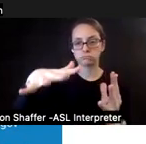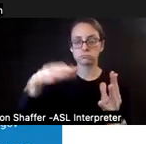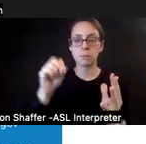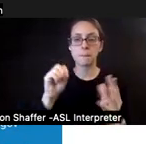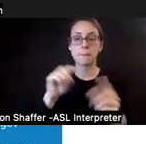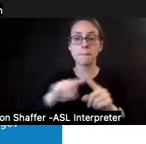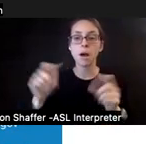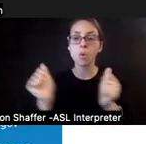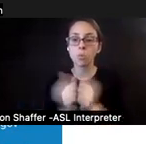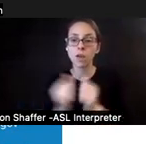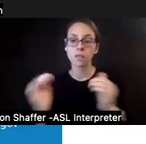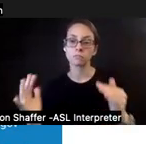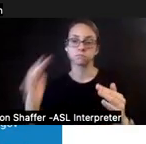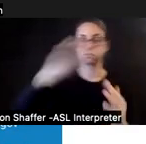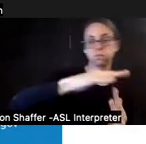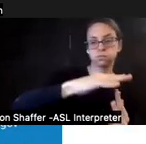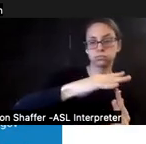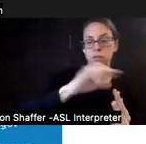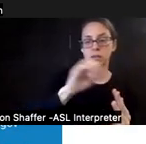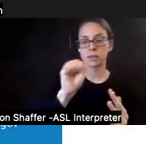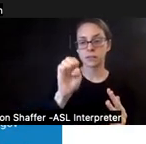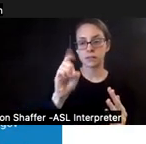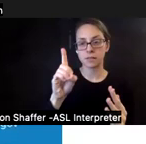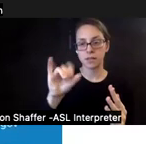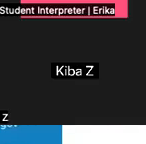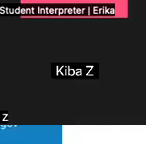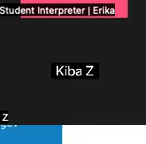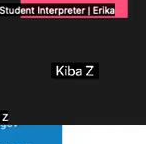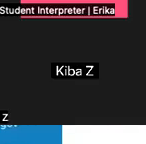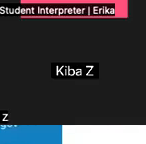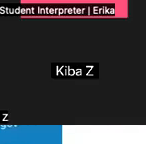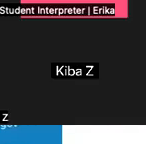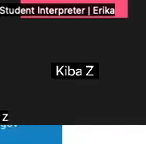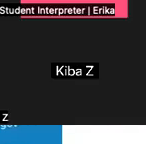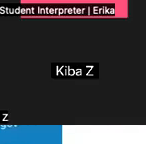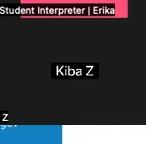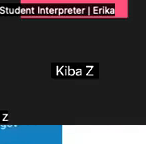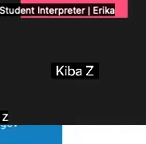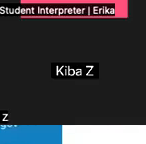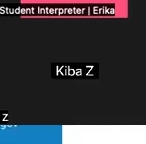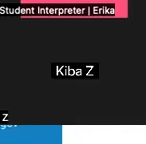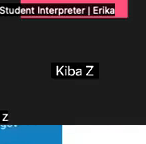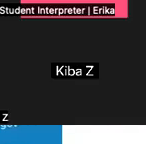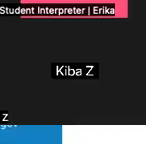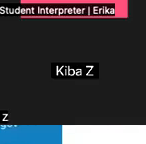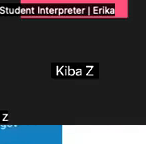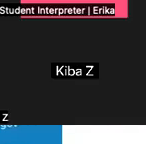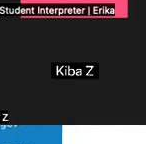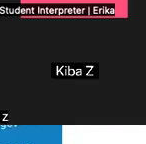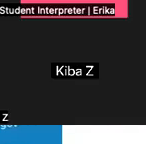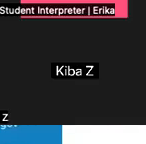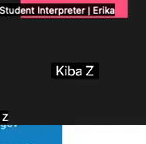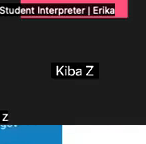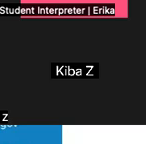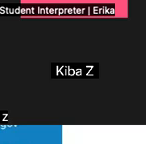top of them, but also blocking sunlight. That also that correlates with changes in precipitation as